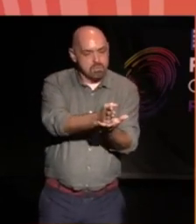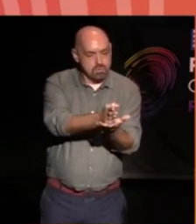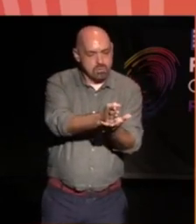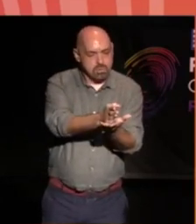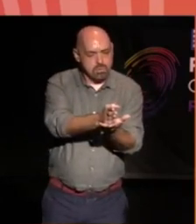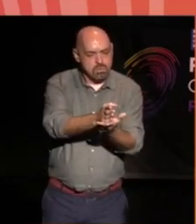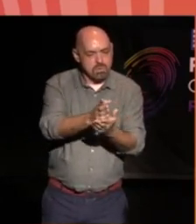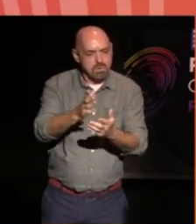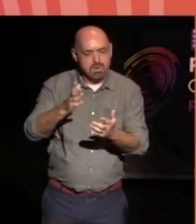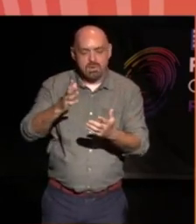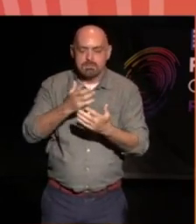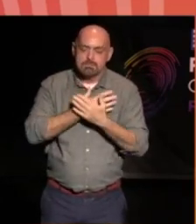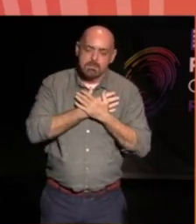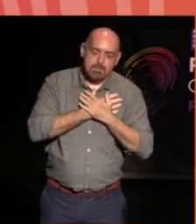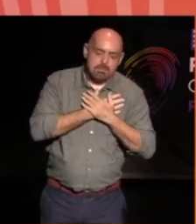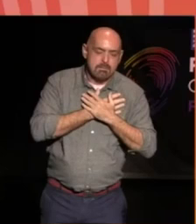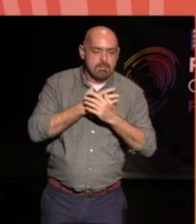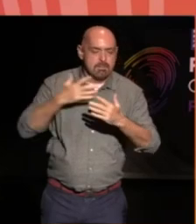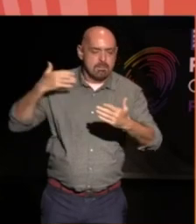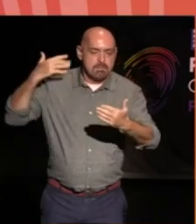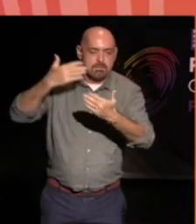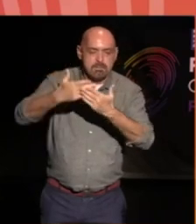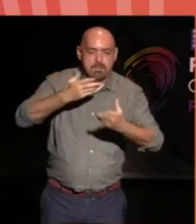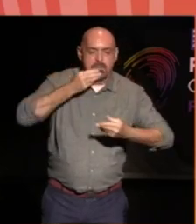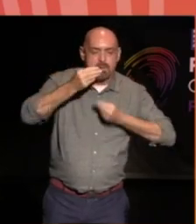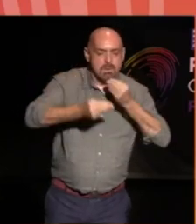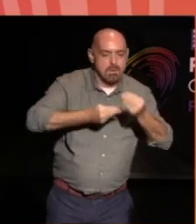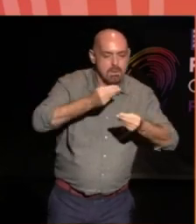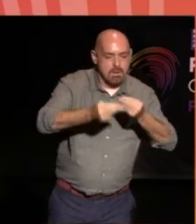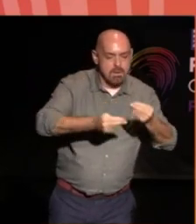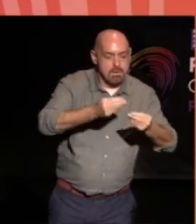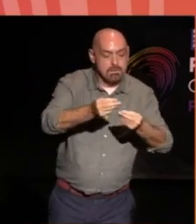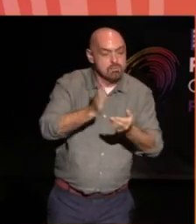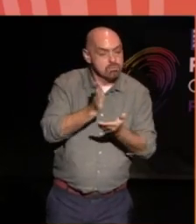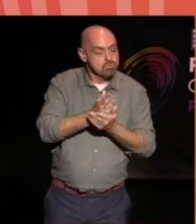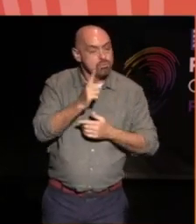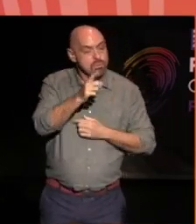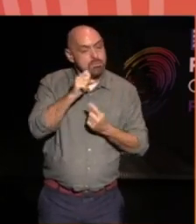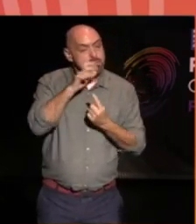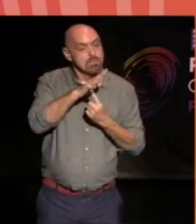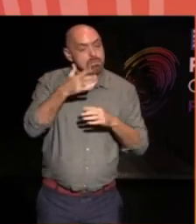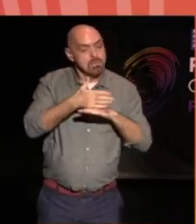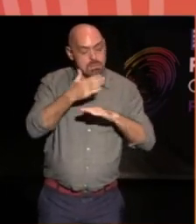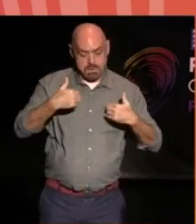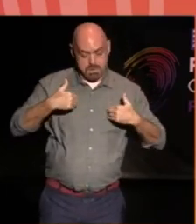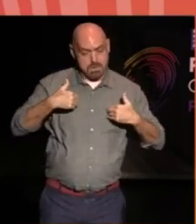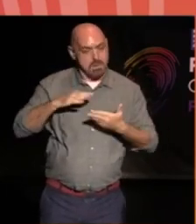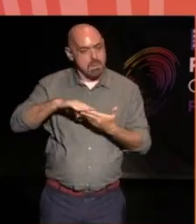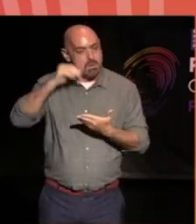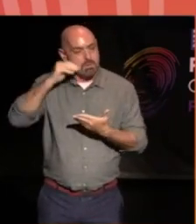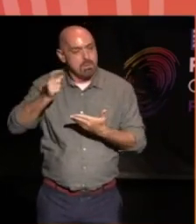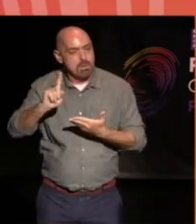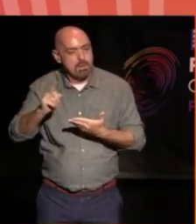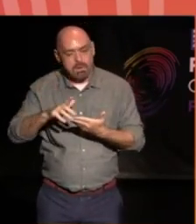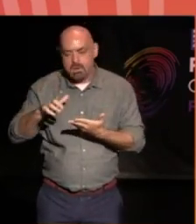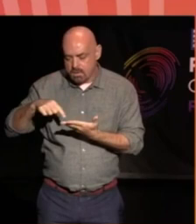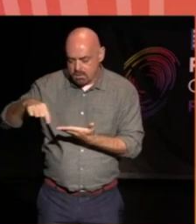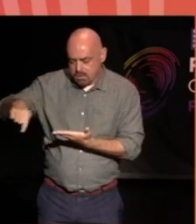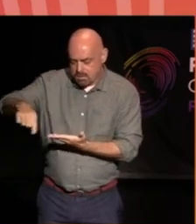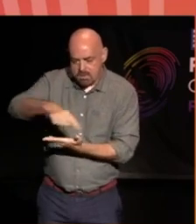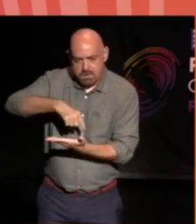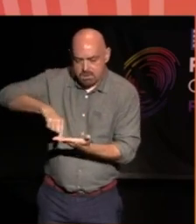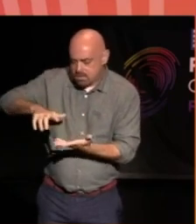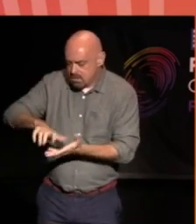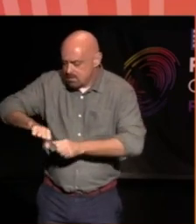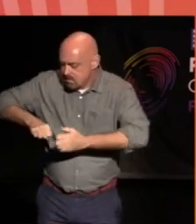a long-loved legend. In truth, the most important work I learned was circling the